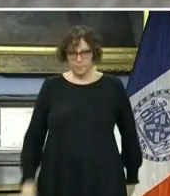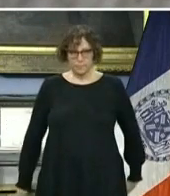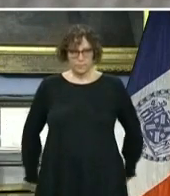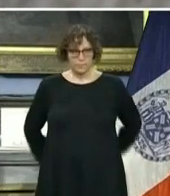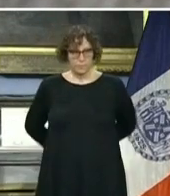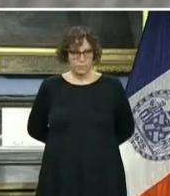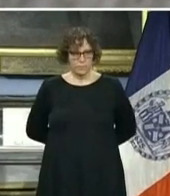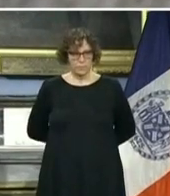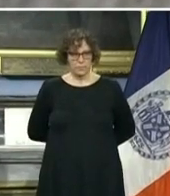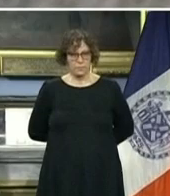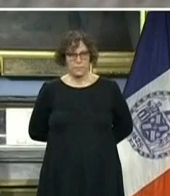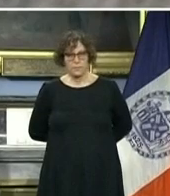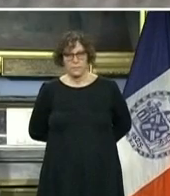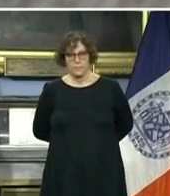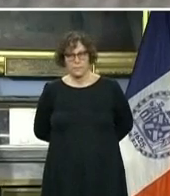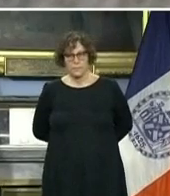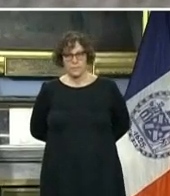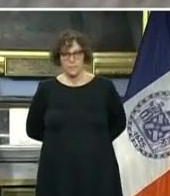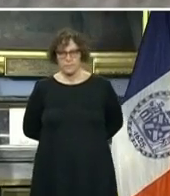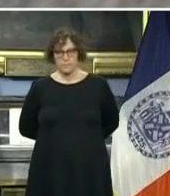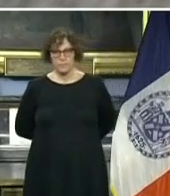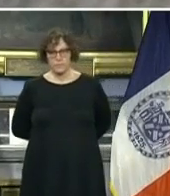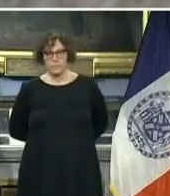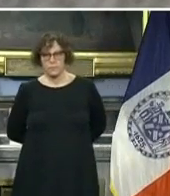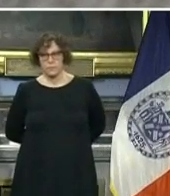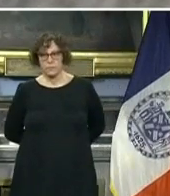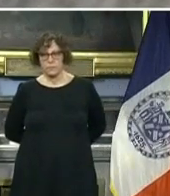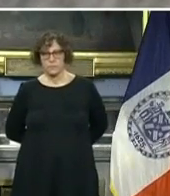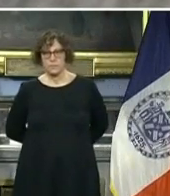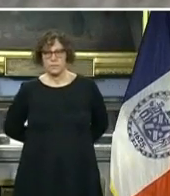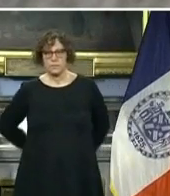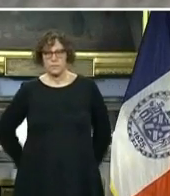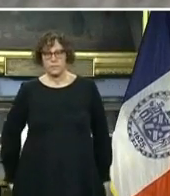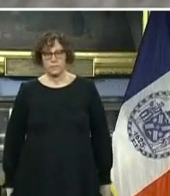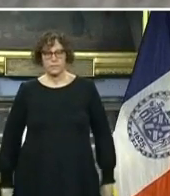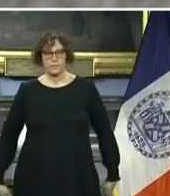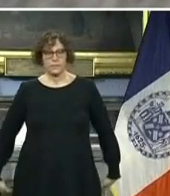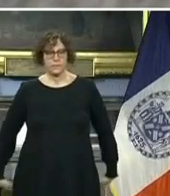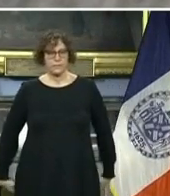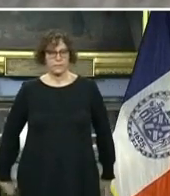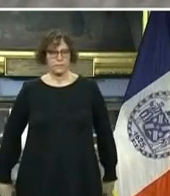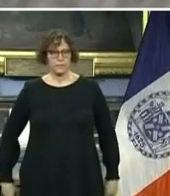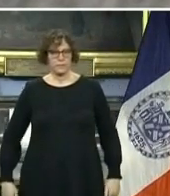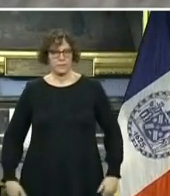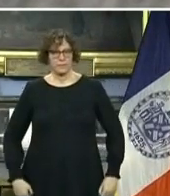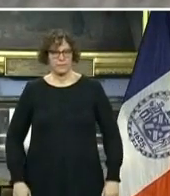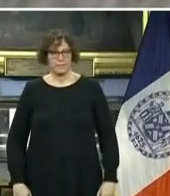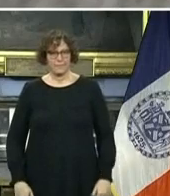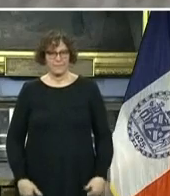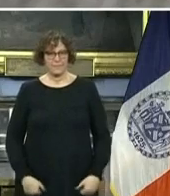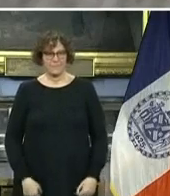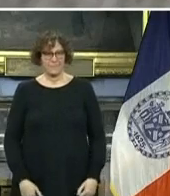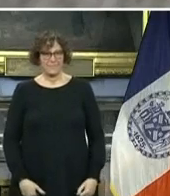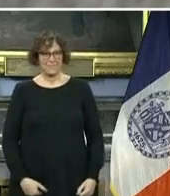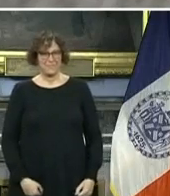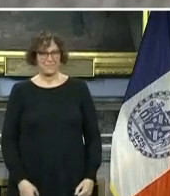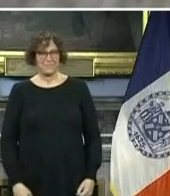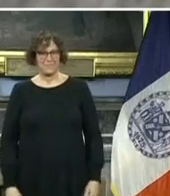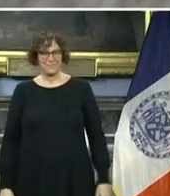producen, están salvando vidas. Juntos vamos a ganar esta